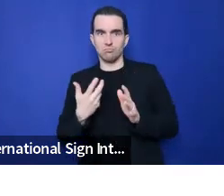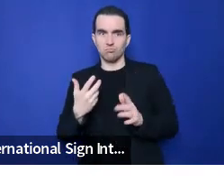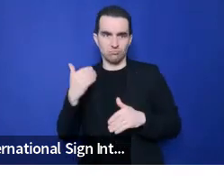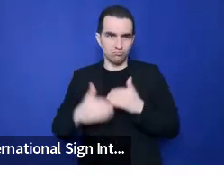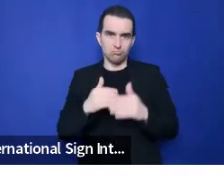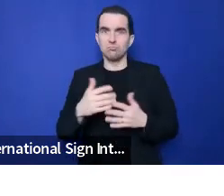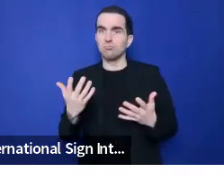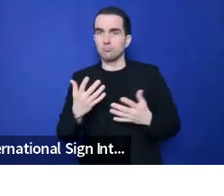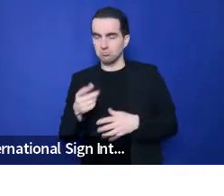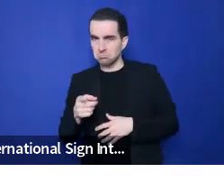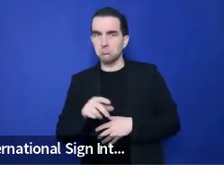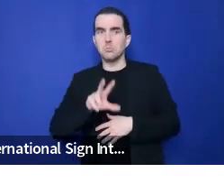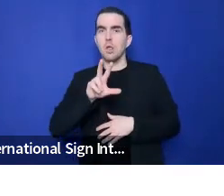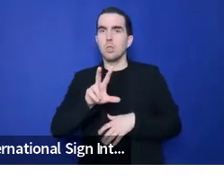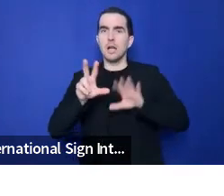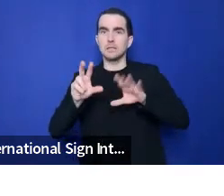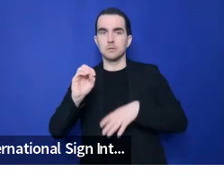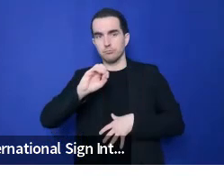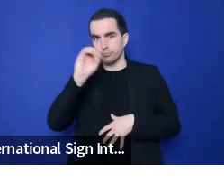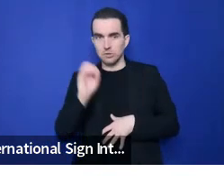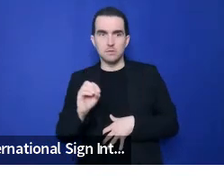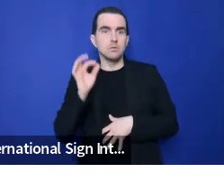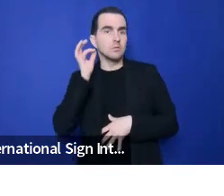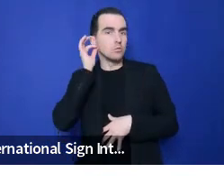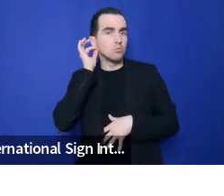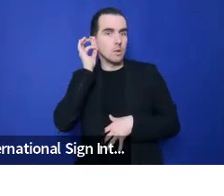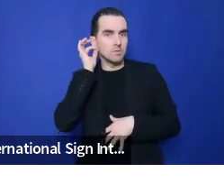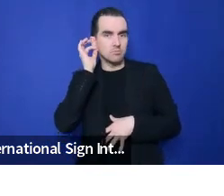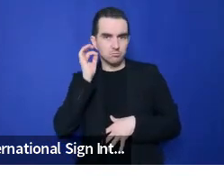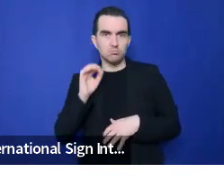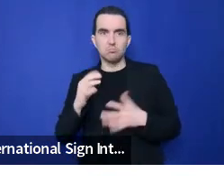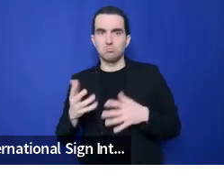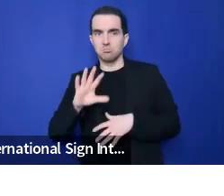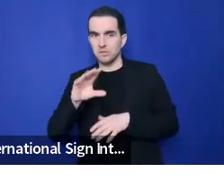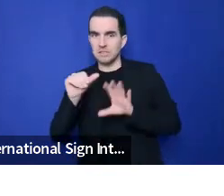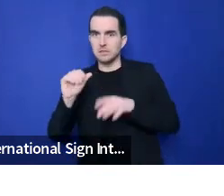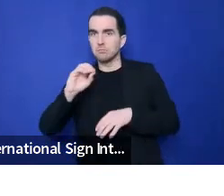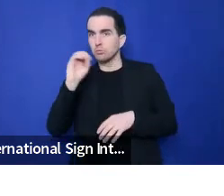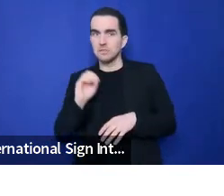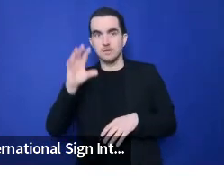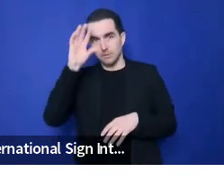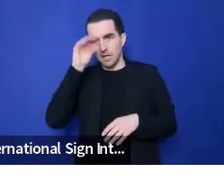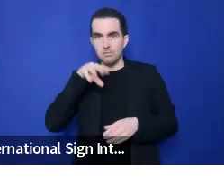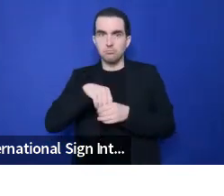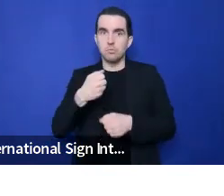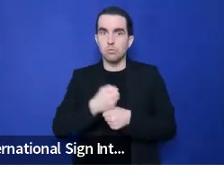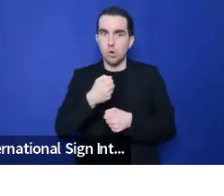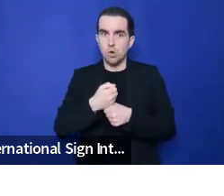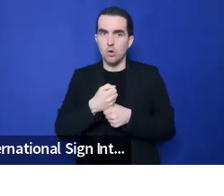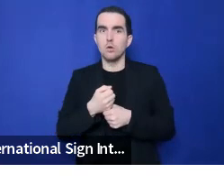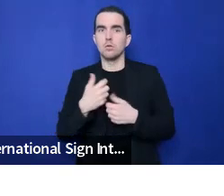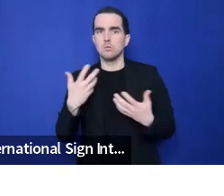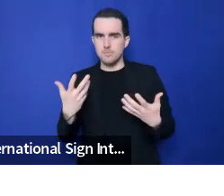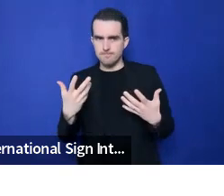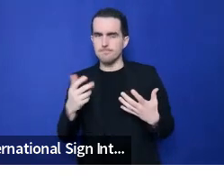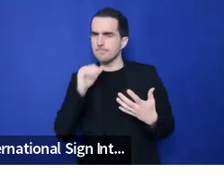care support program will include respite care through the aged care centers. We have ongoing feasibility study of